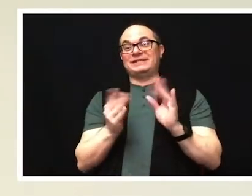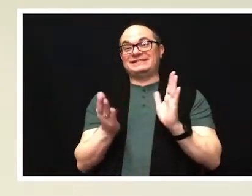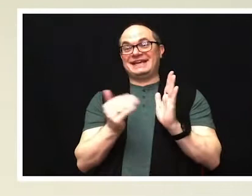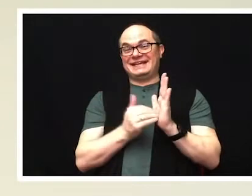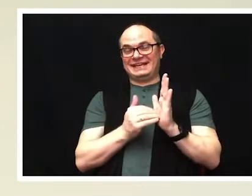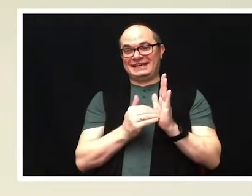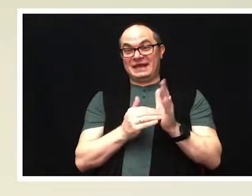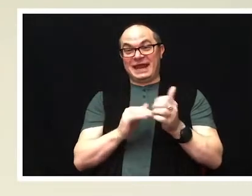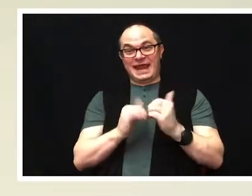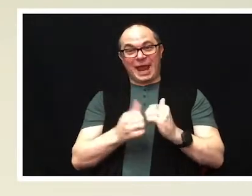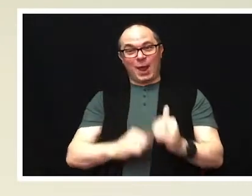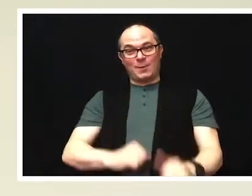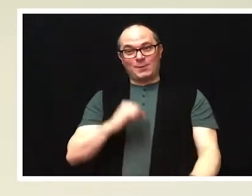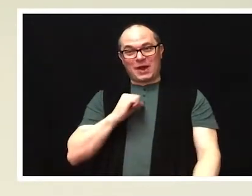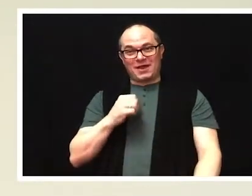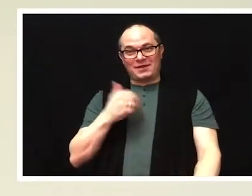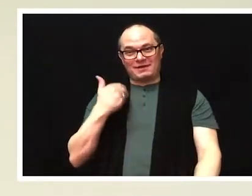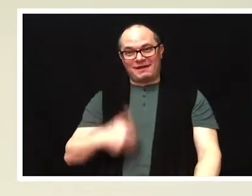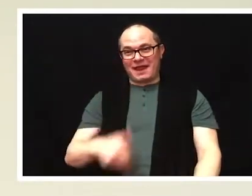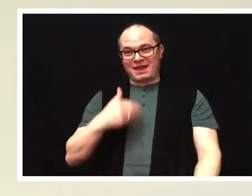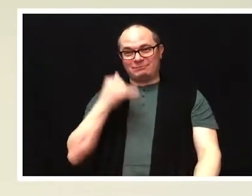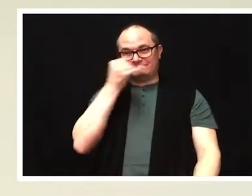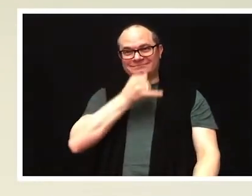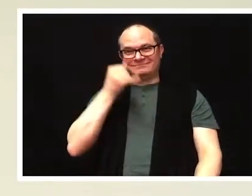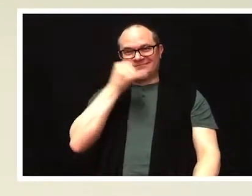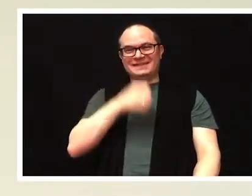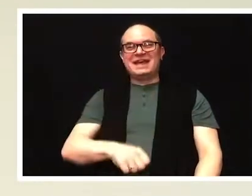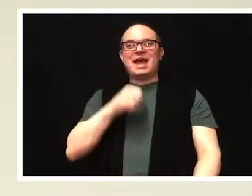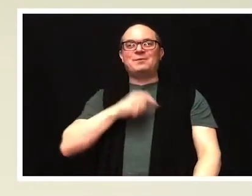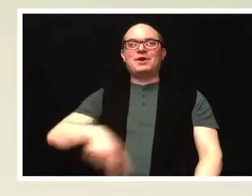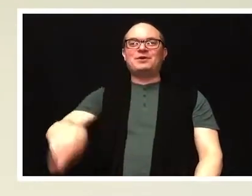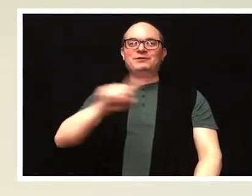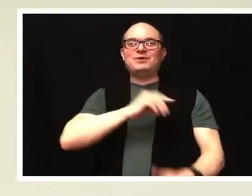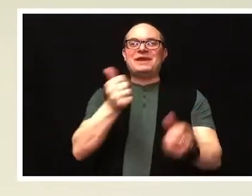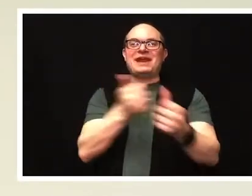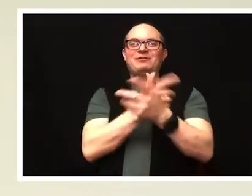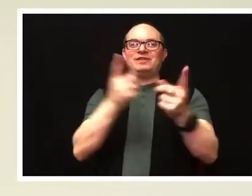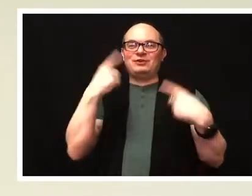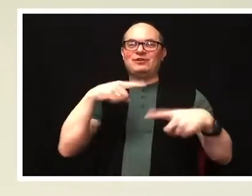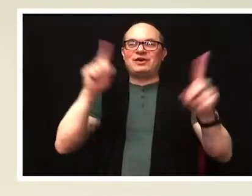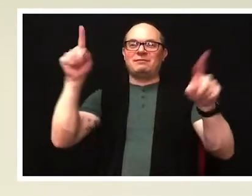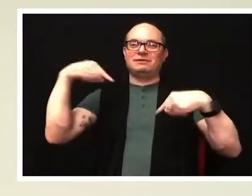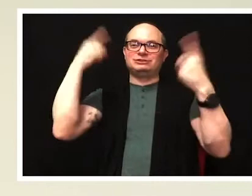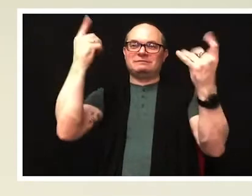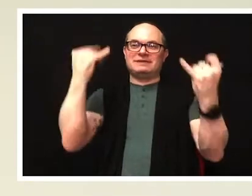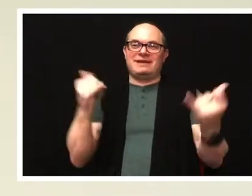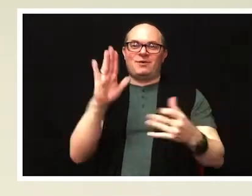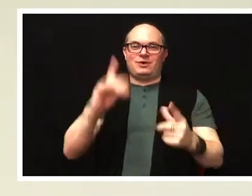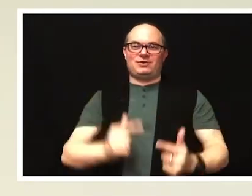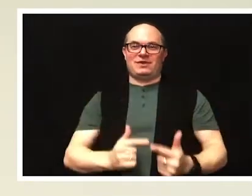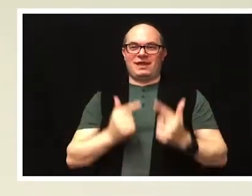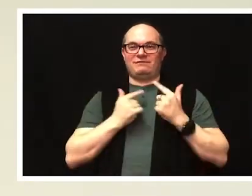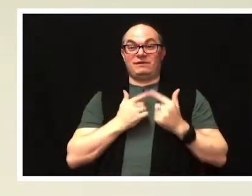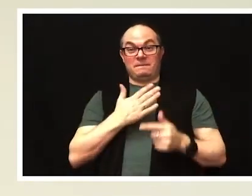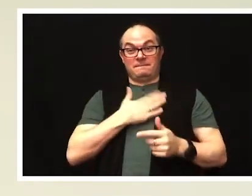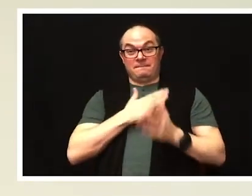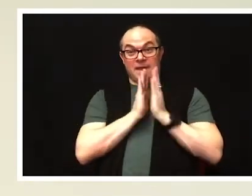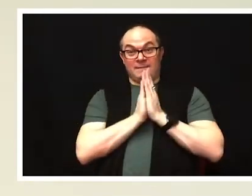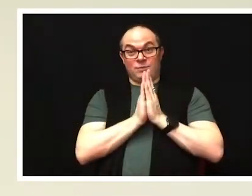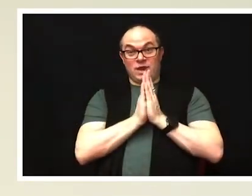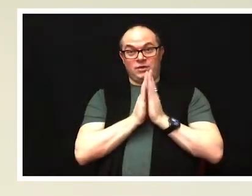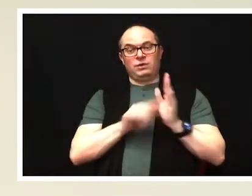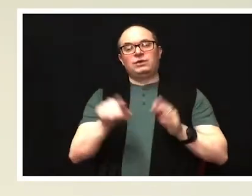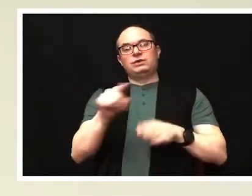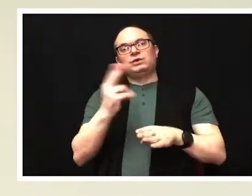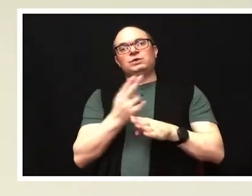again, how proud I am of all of you and all that you have accomplished up to this point in your life. And my prayer is that you